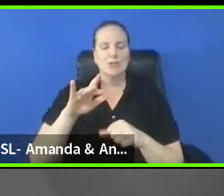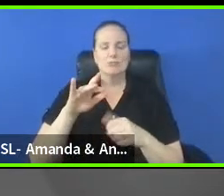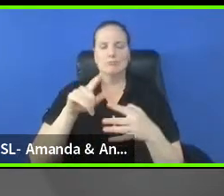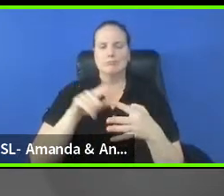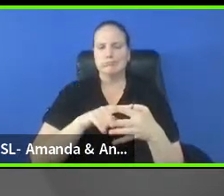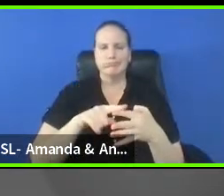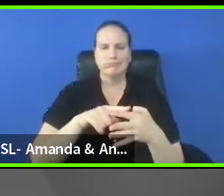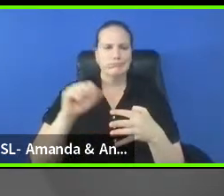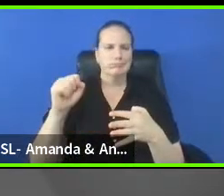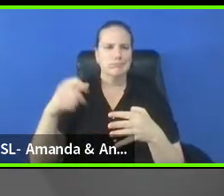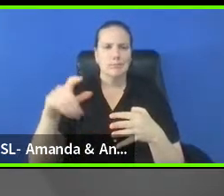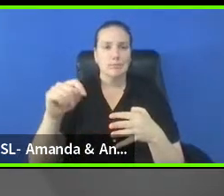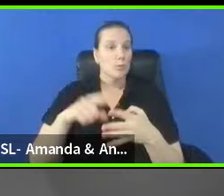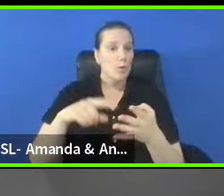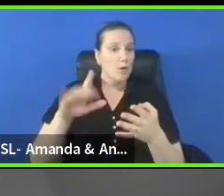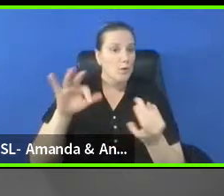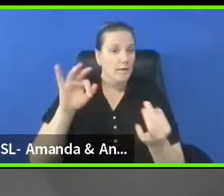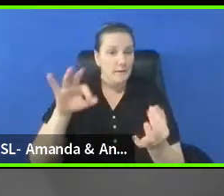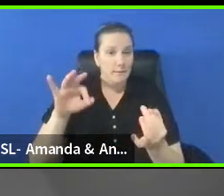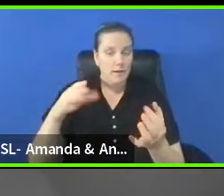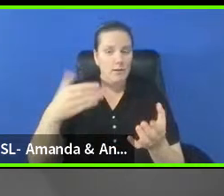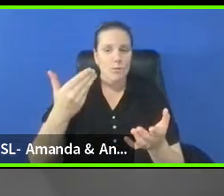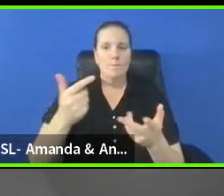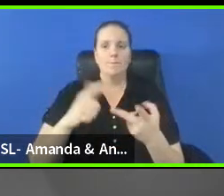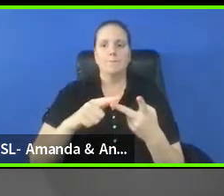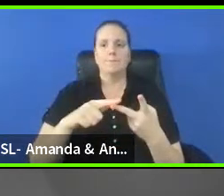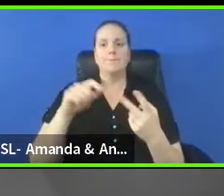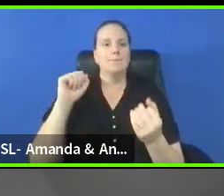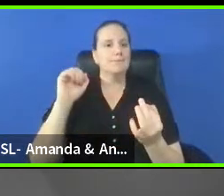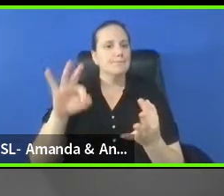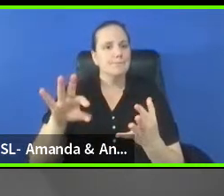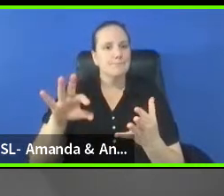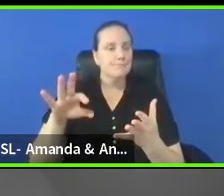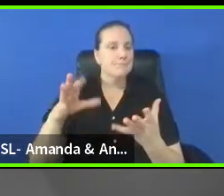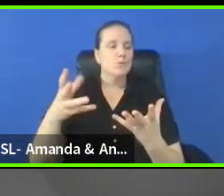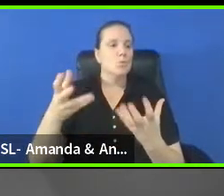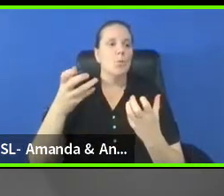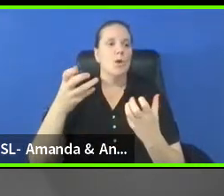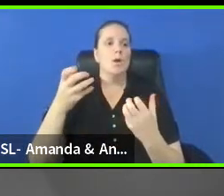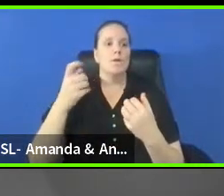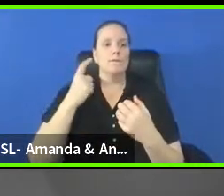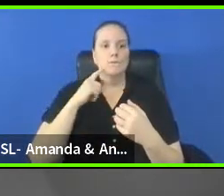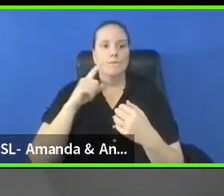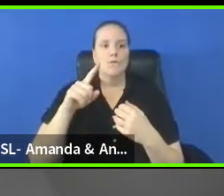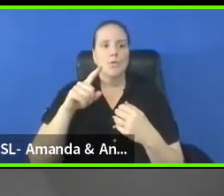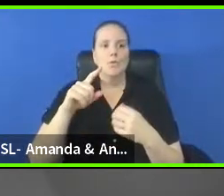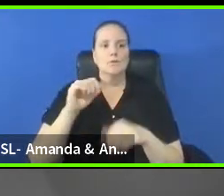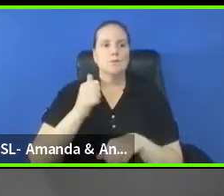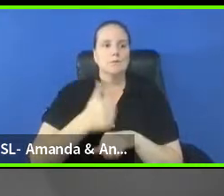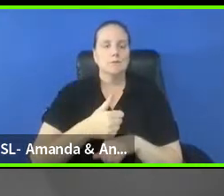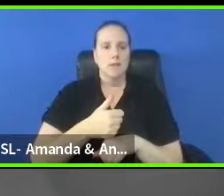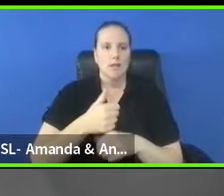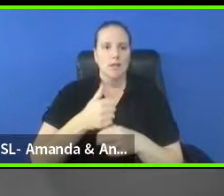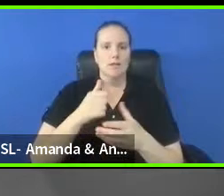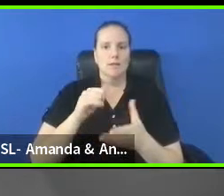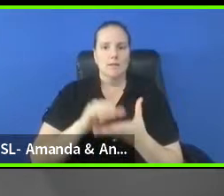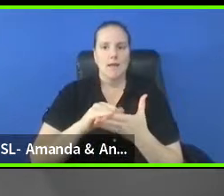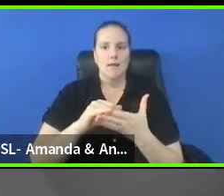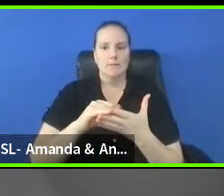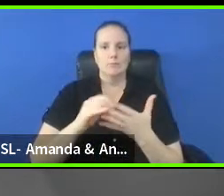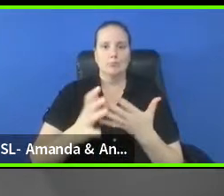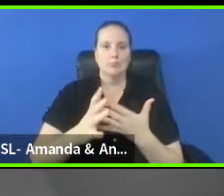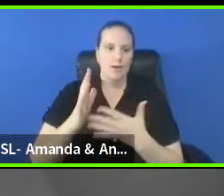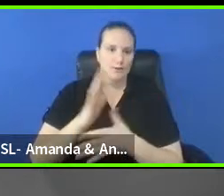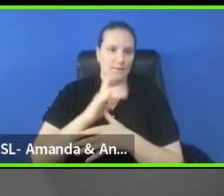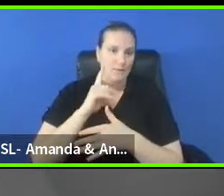what feedback do you have? What input do you want to have in terms of setting that prioritization